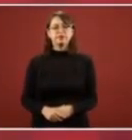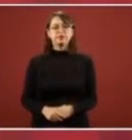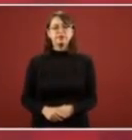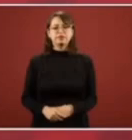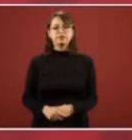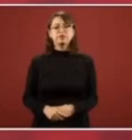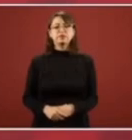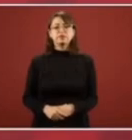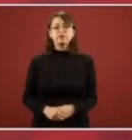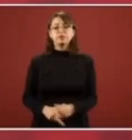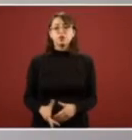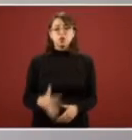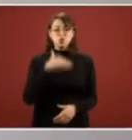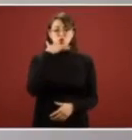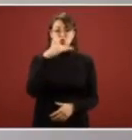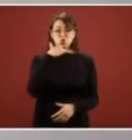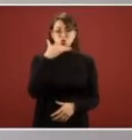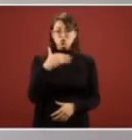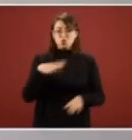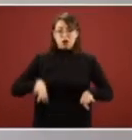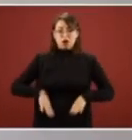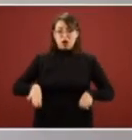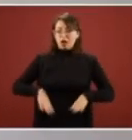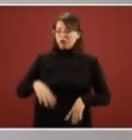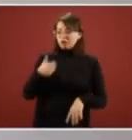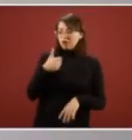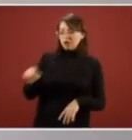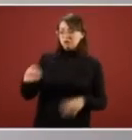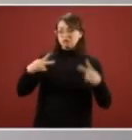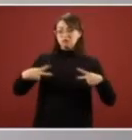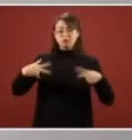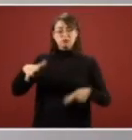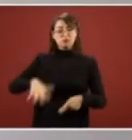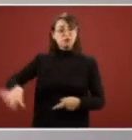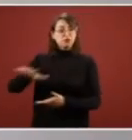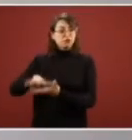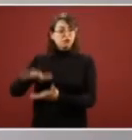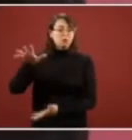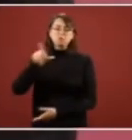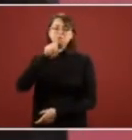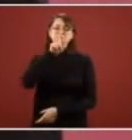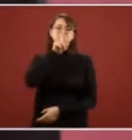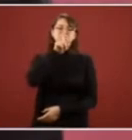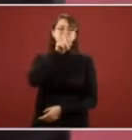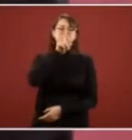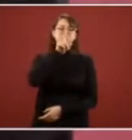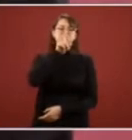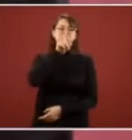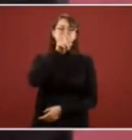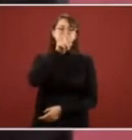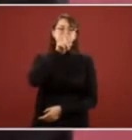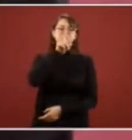no tiene que ver con el pueblo de México, tiene que ver fundamentalmente con...